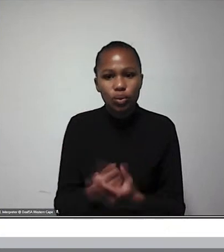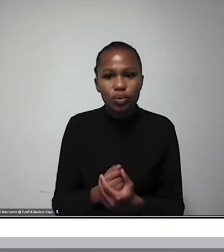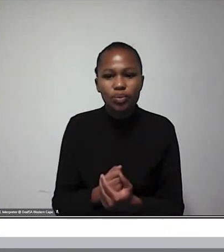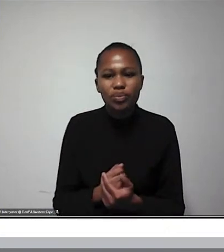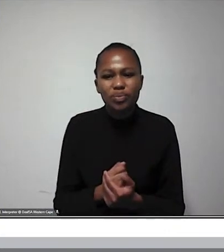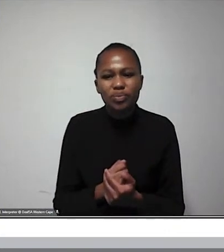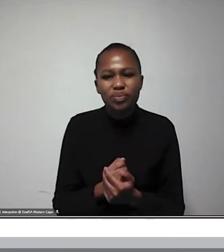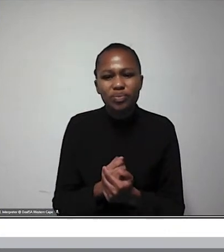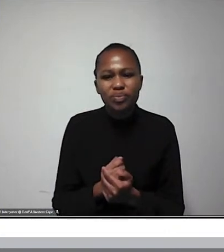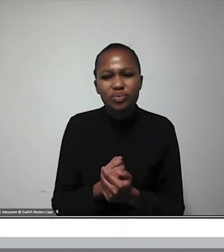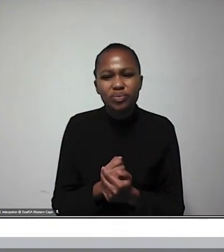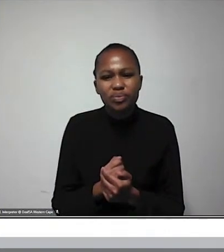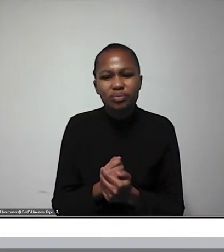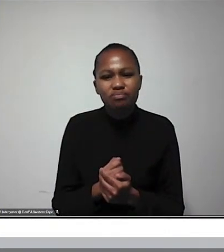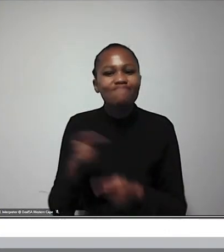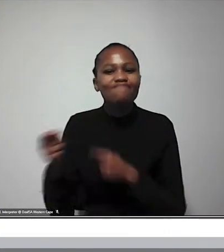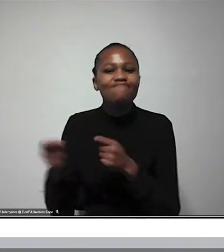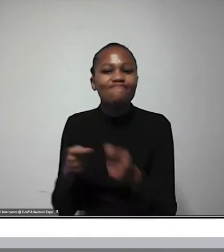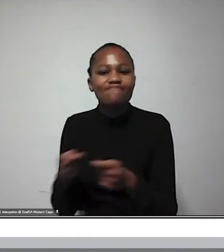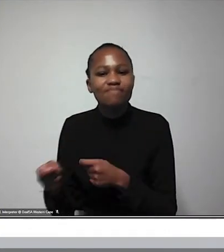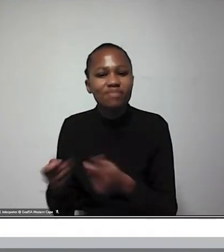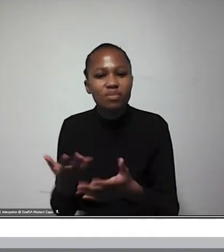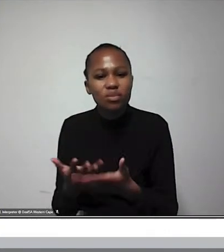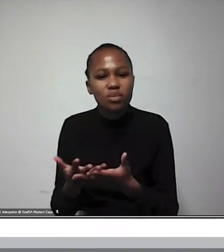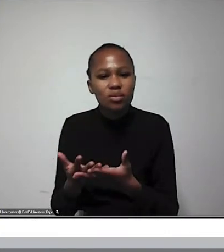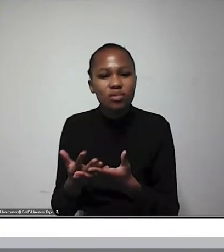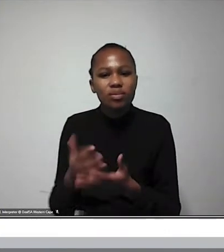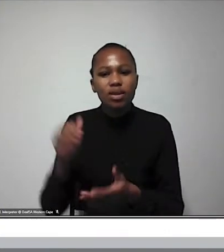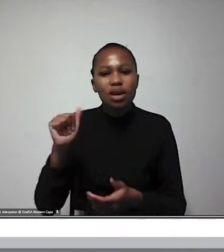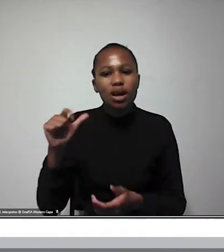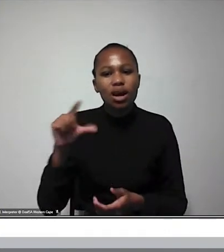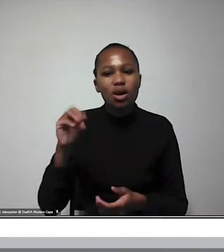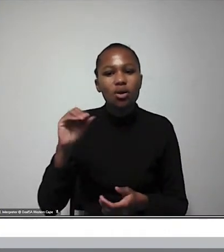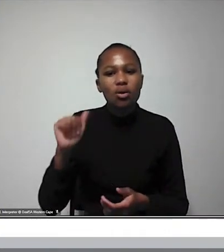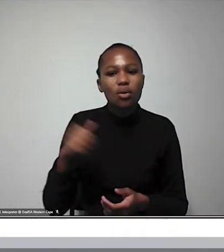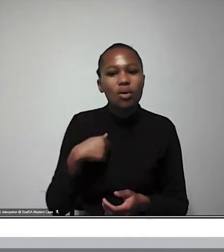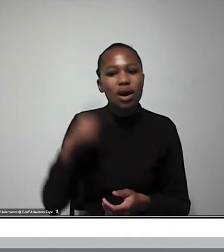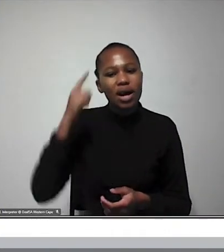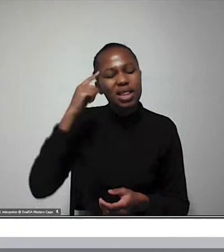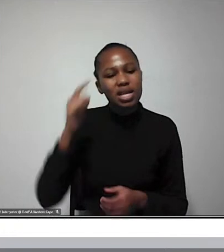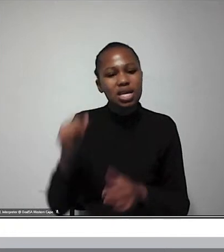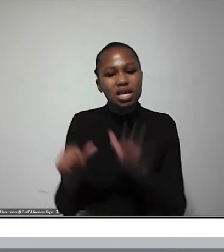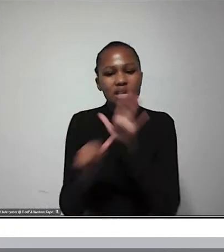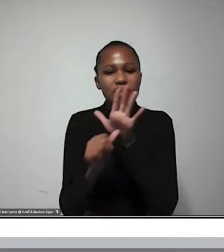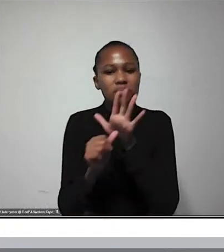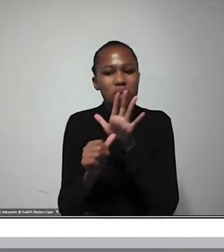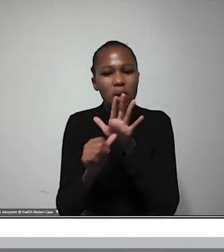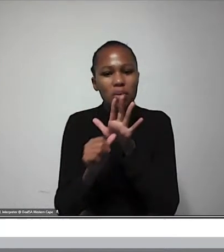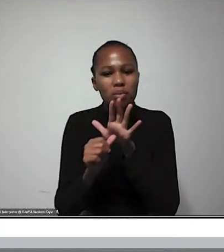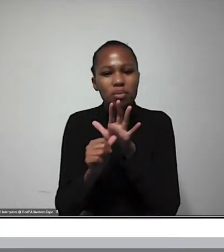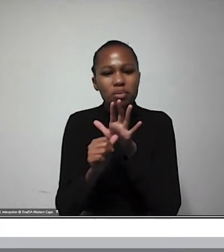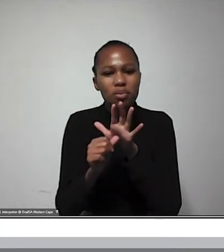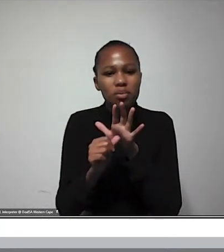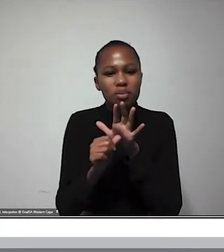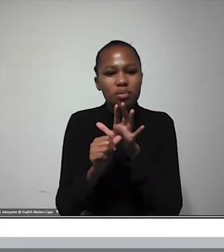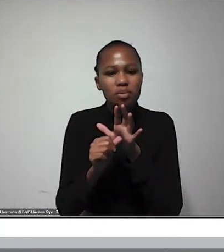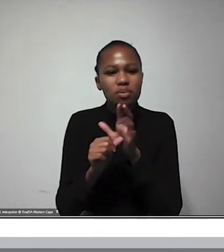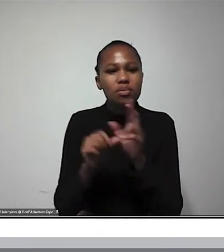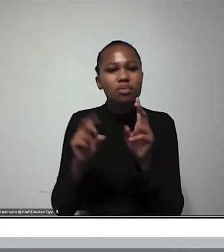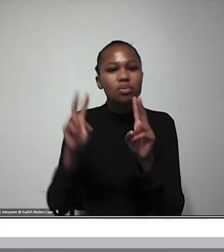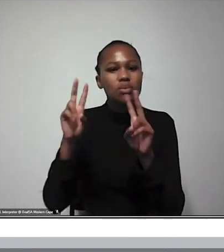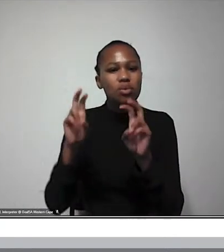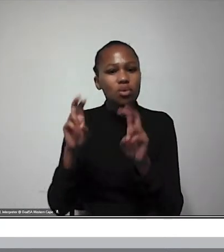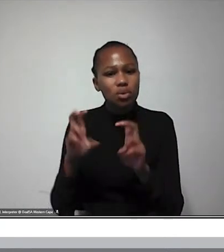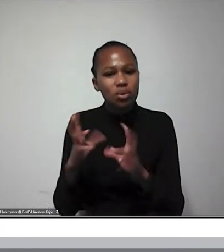in terms of expanding upon AGOA, I think it's very important to take into context the continental